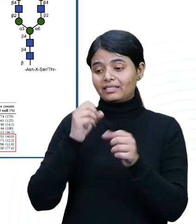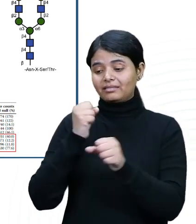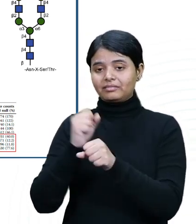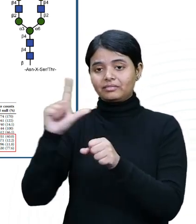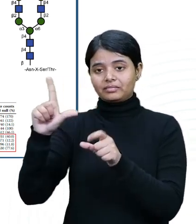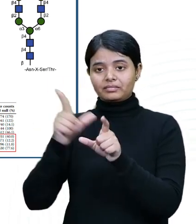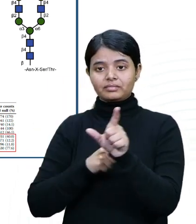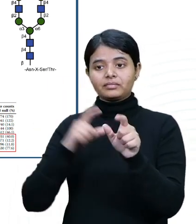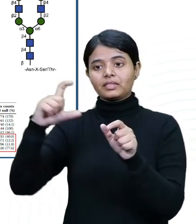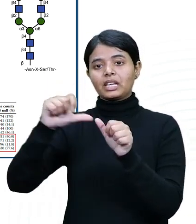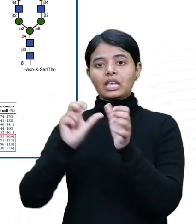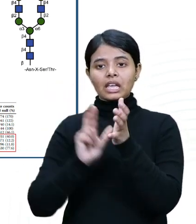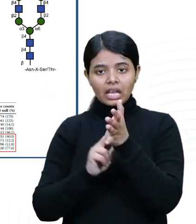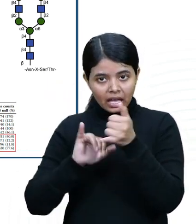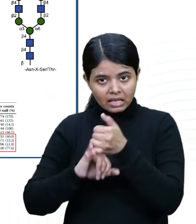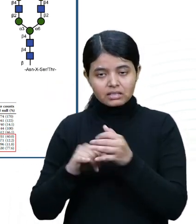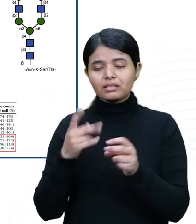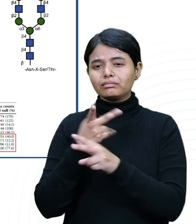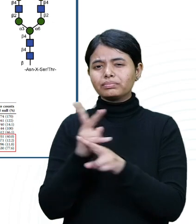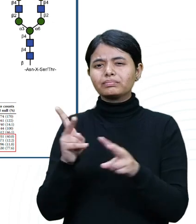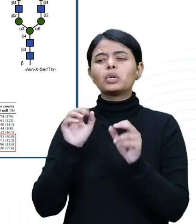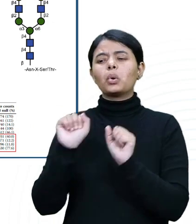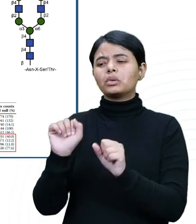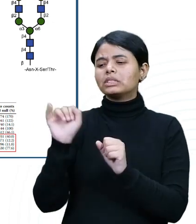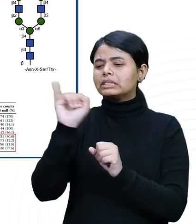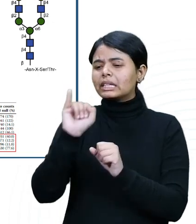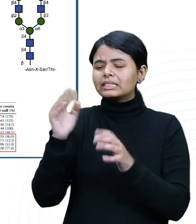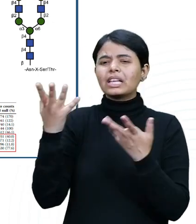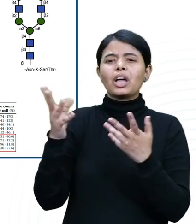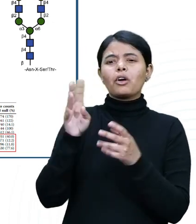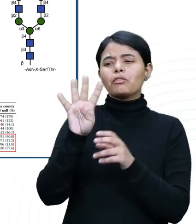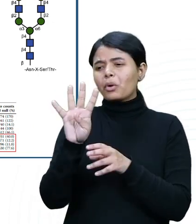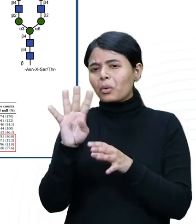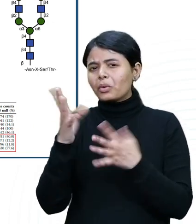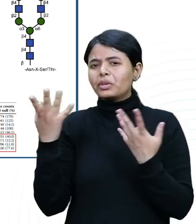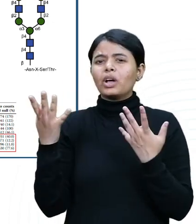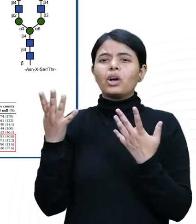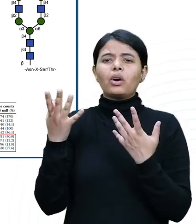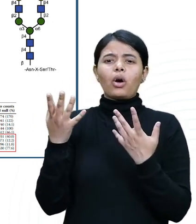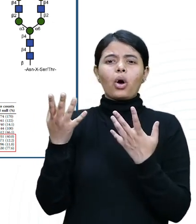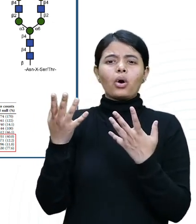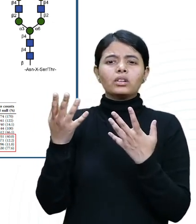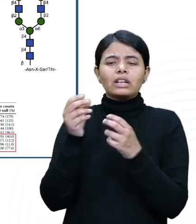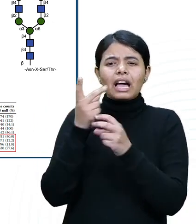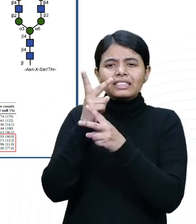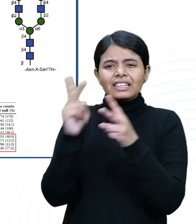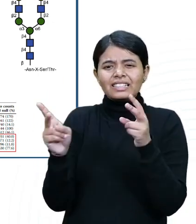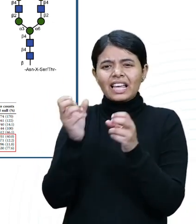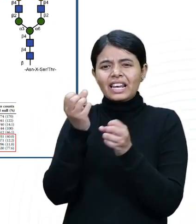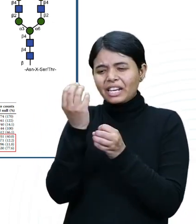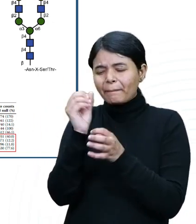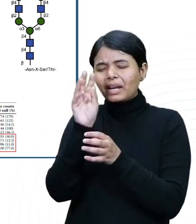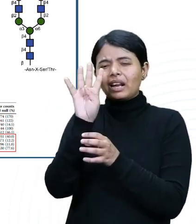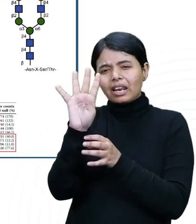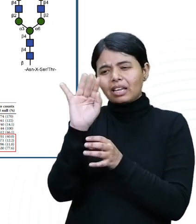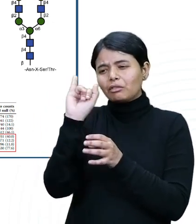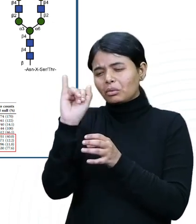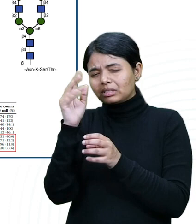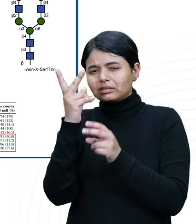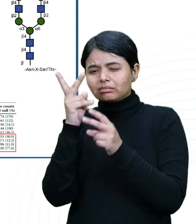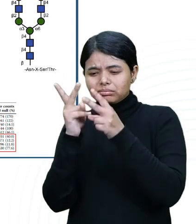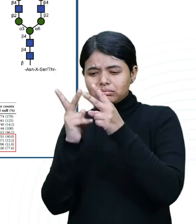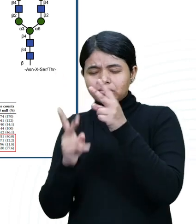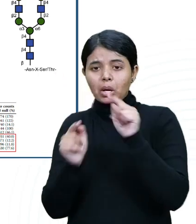and the rest galactose and glucanac residues coming from the complex N glycans. Now, we could see here